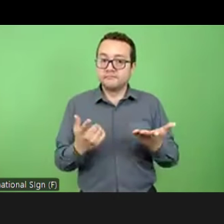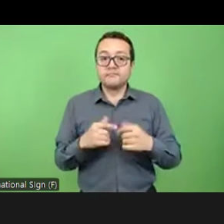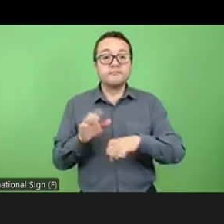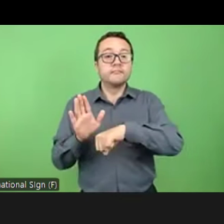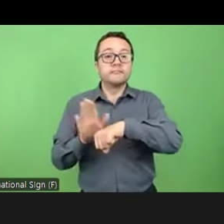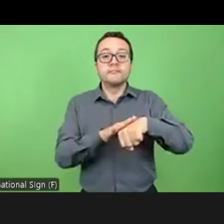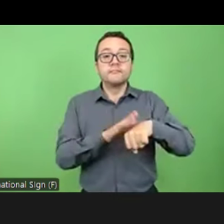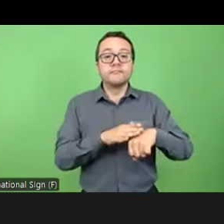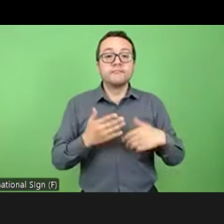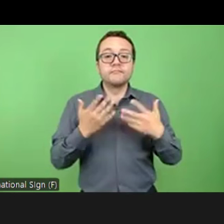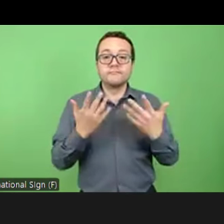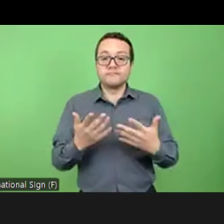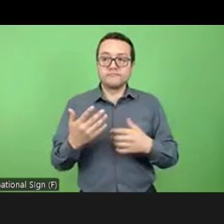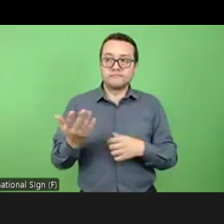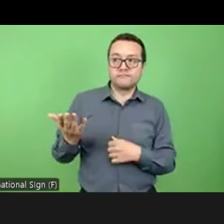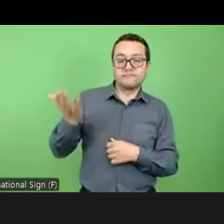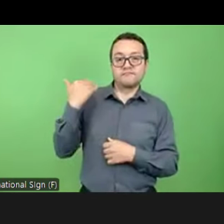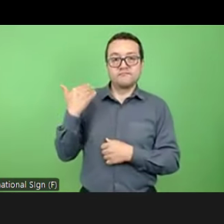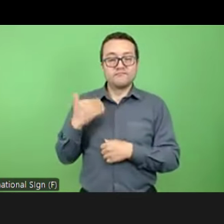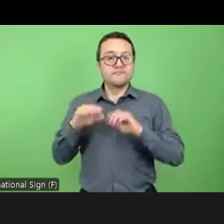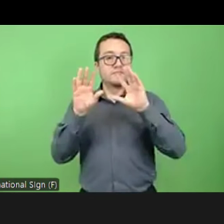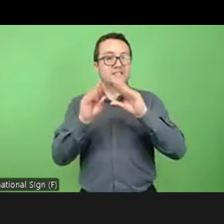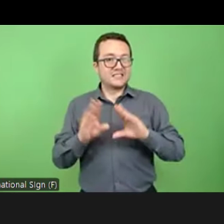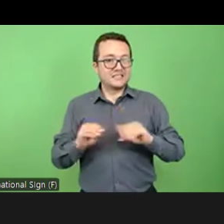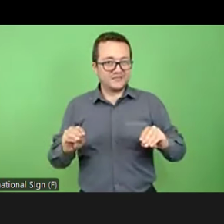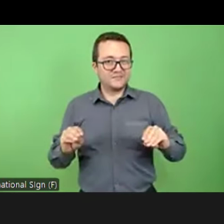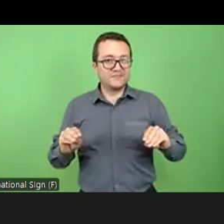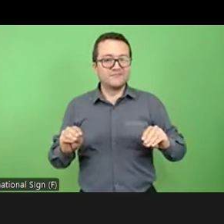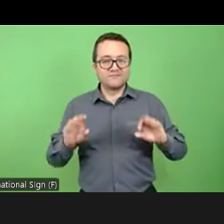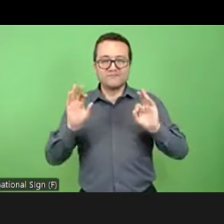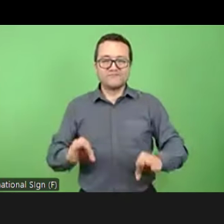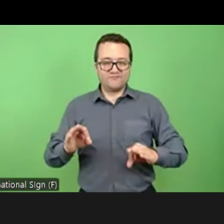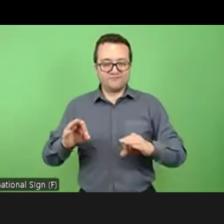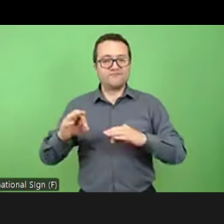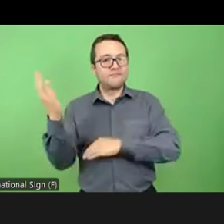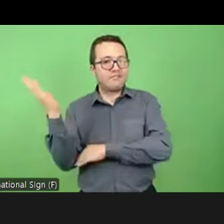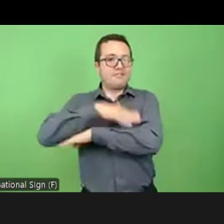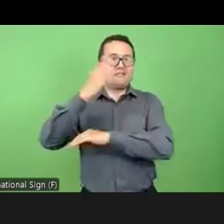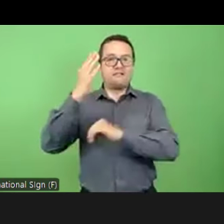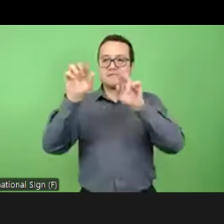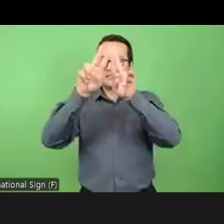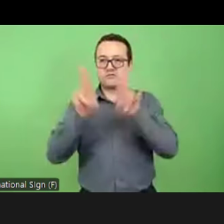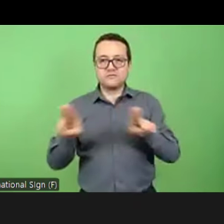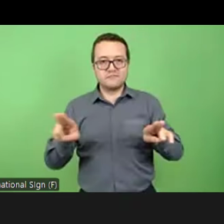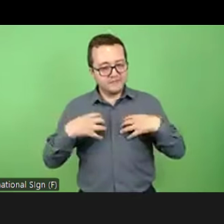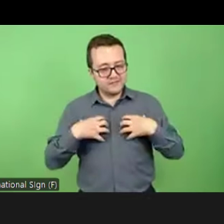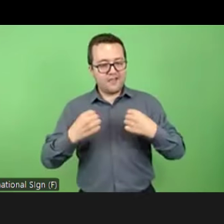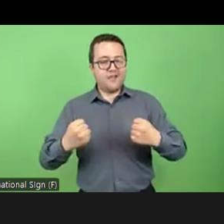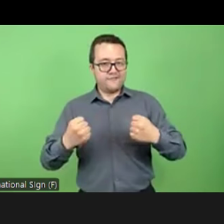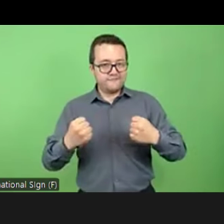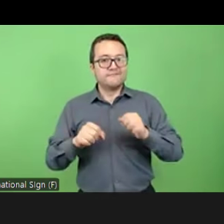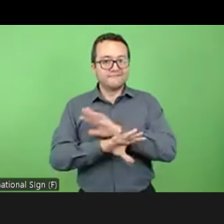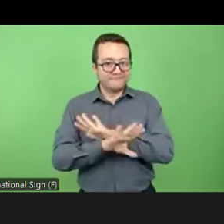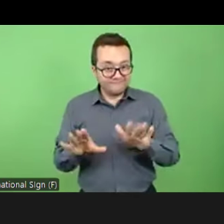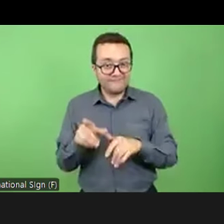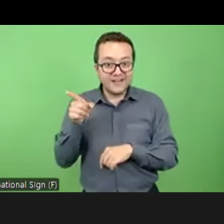to pasado diciembre en el Día state de la Salud that Universal, in here ofrece un in the análisis world's claro y oportuno sobre el Health Day, avance de we're la able to give atención suitable hacia la opportunity in